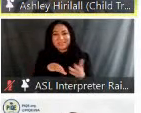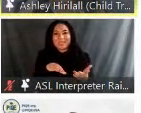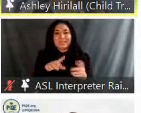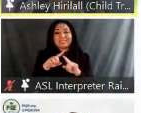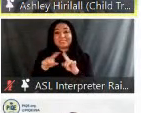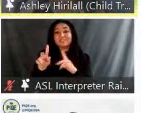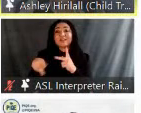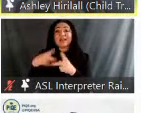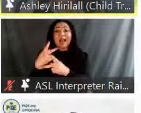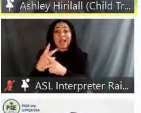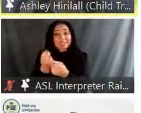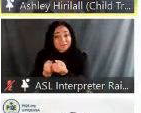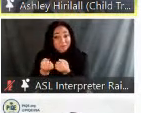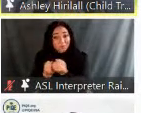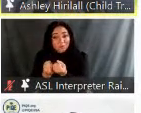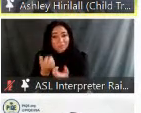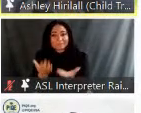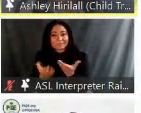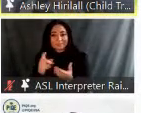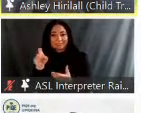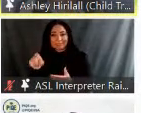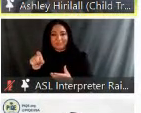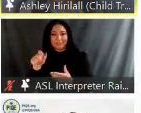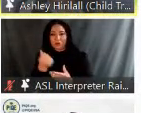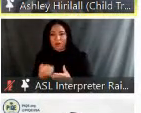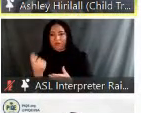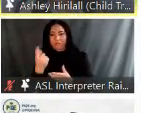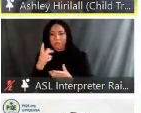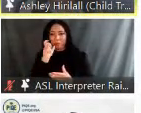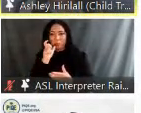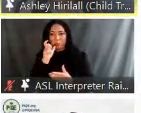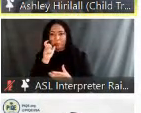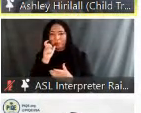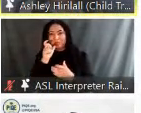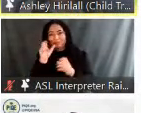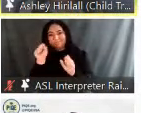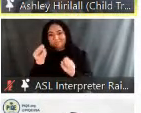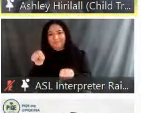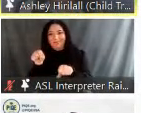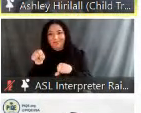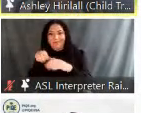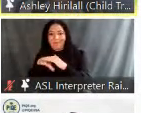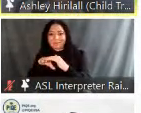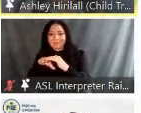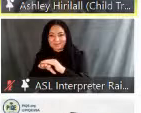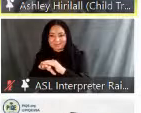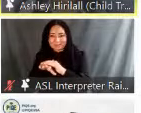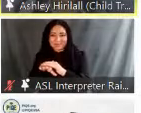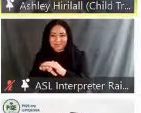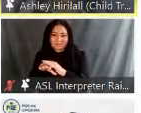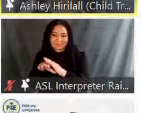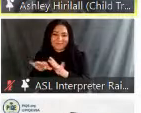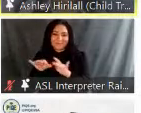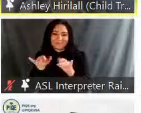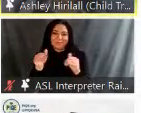kinds of supports may be necessary for everyone to achieve their goals, as shown in the equity panel.